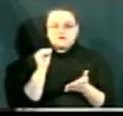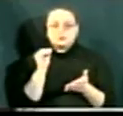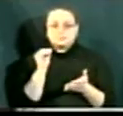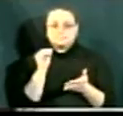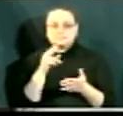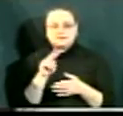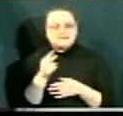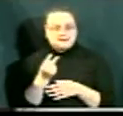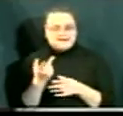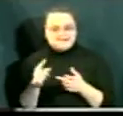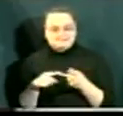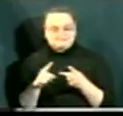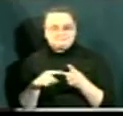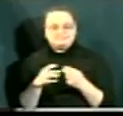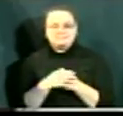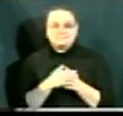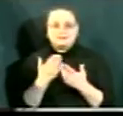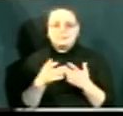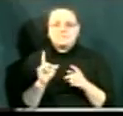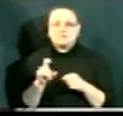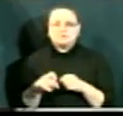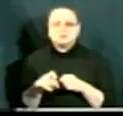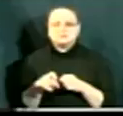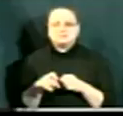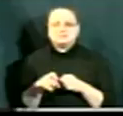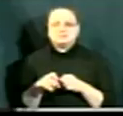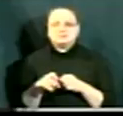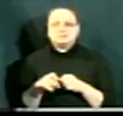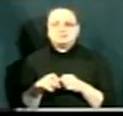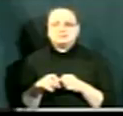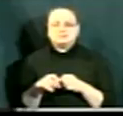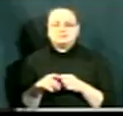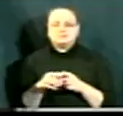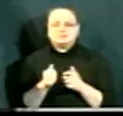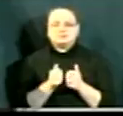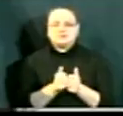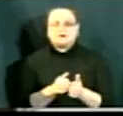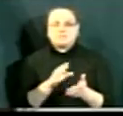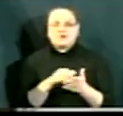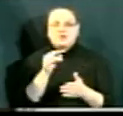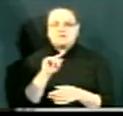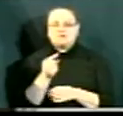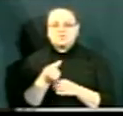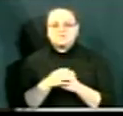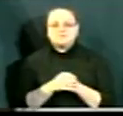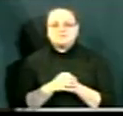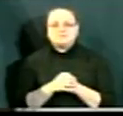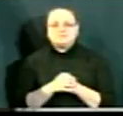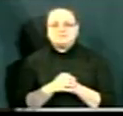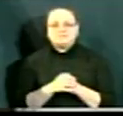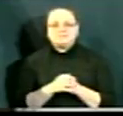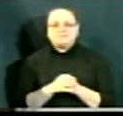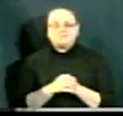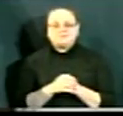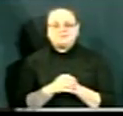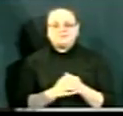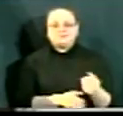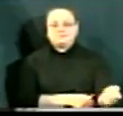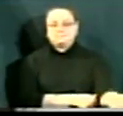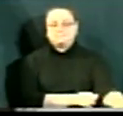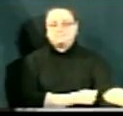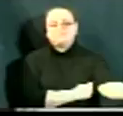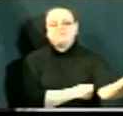the second thing. Or maybe we should go with the learning first. So